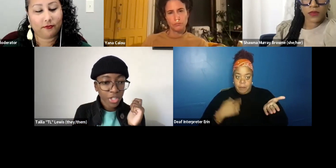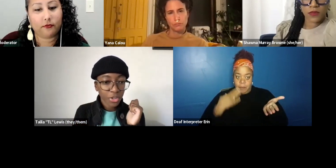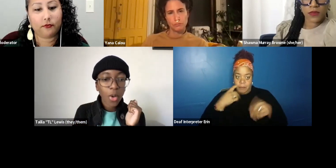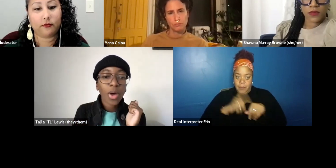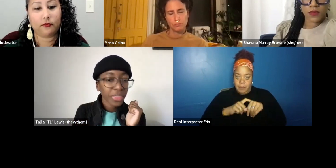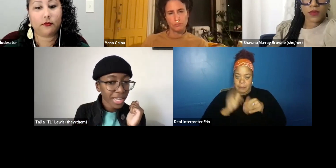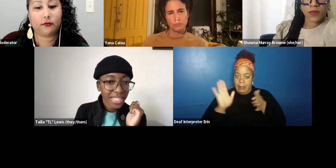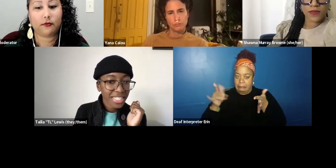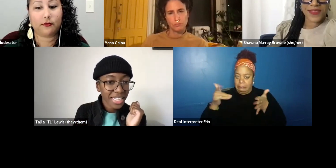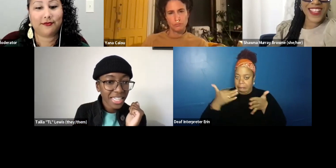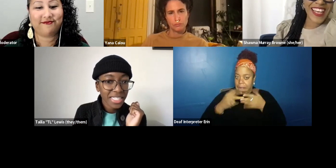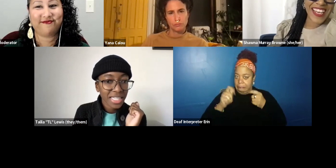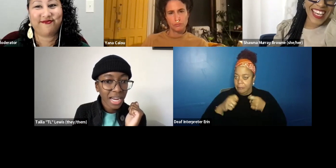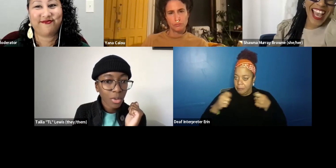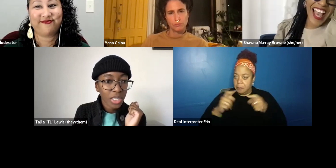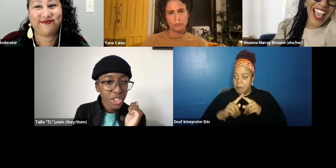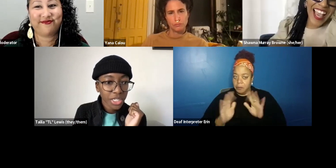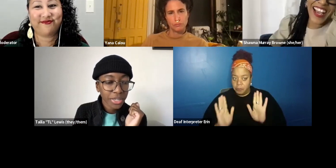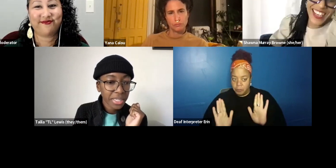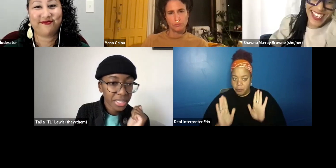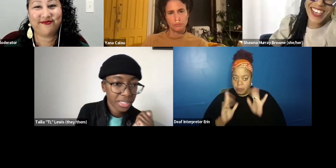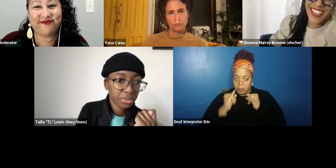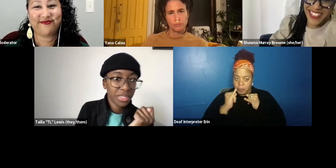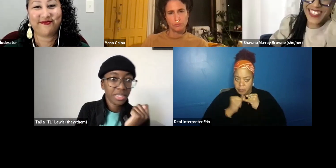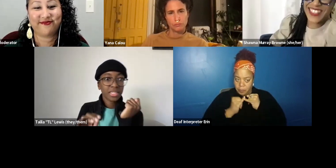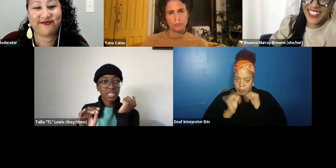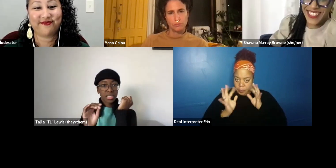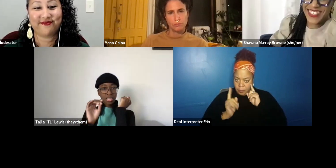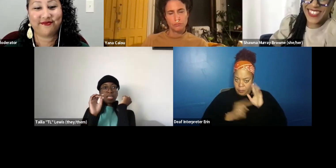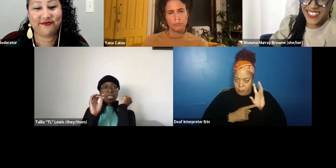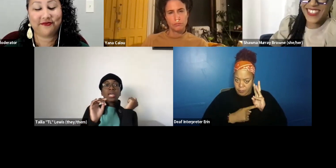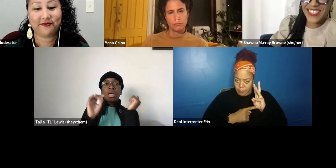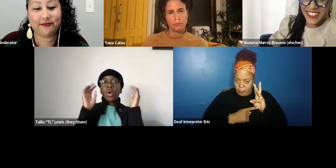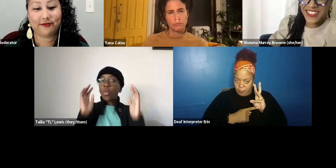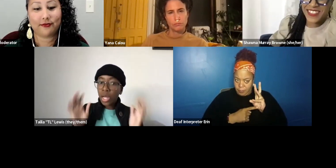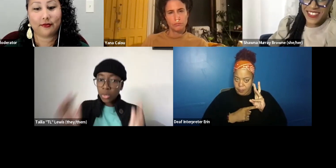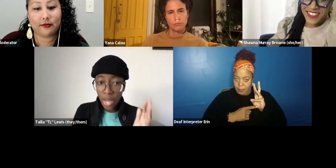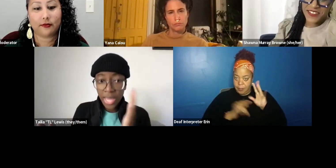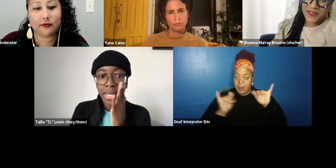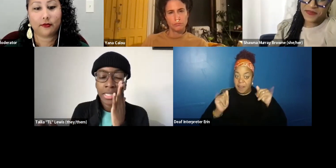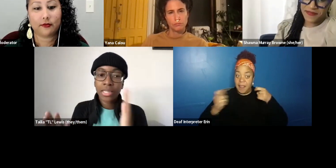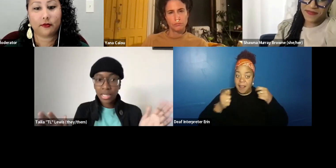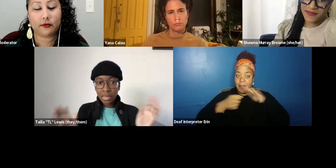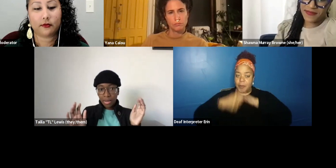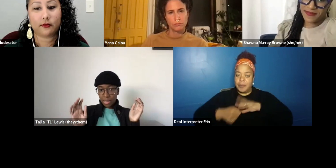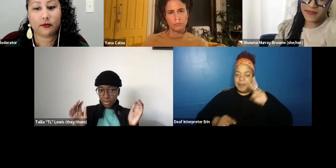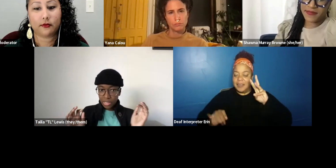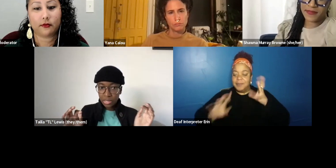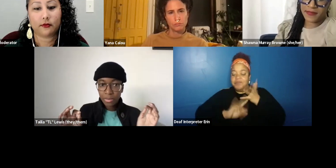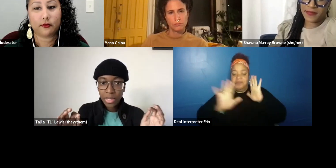have to figure out what the last thing is that I want to share, and I think it'll be this. One way to think